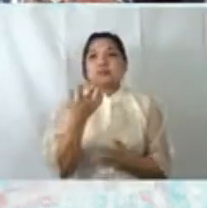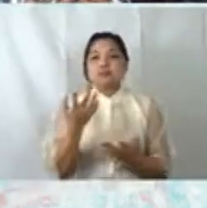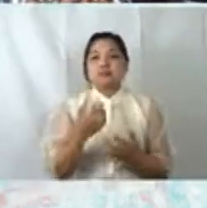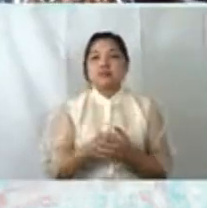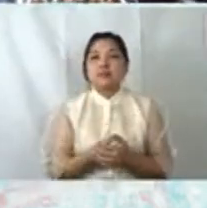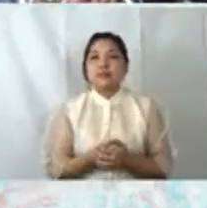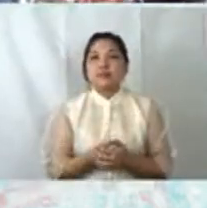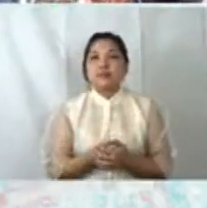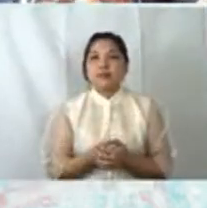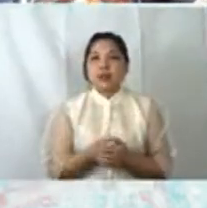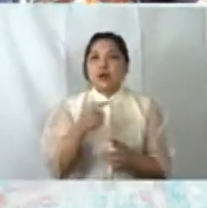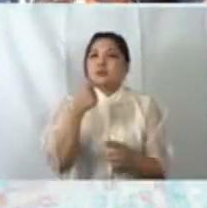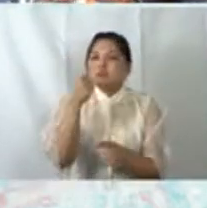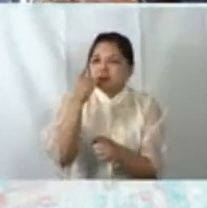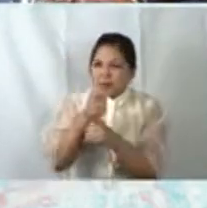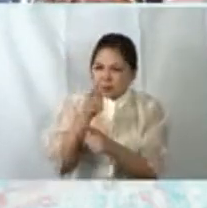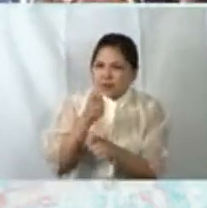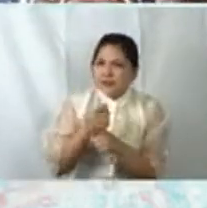tama lang